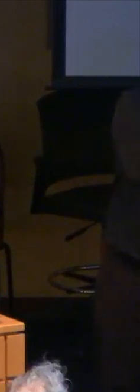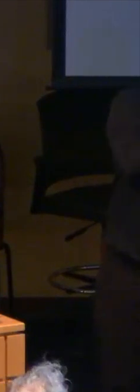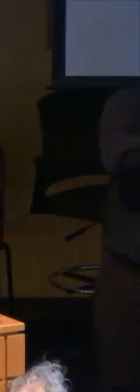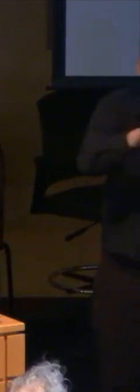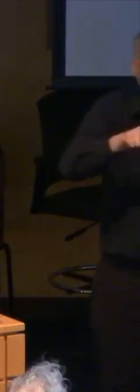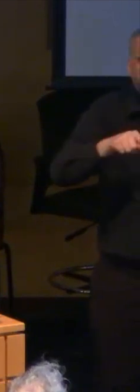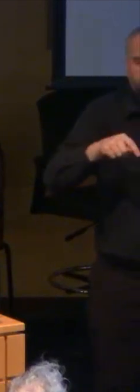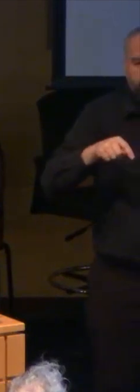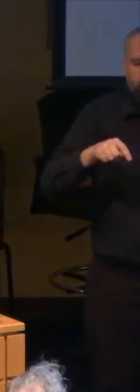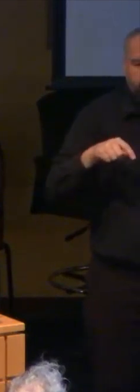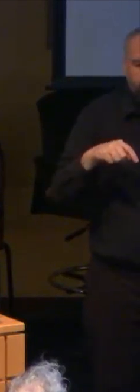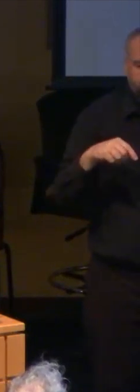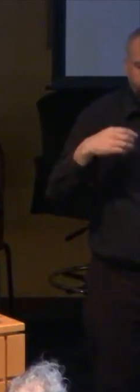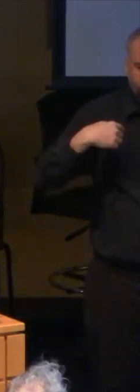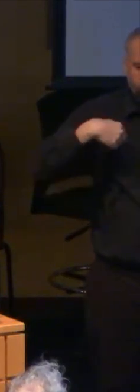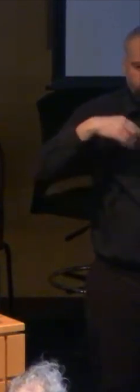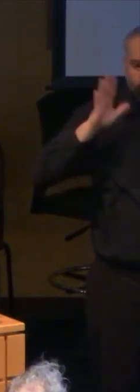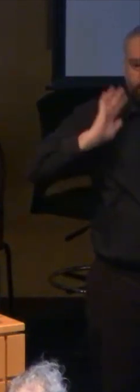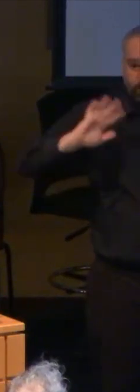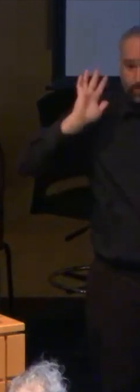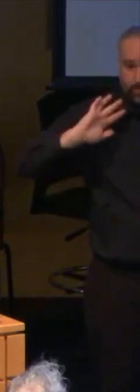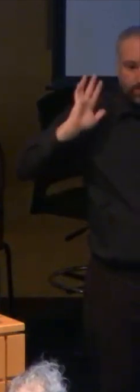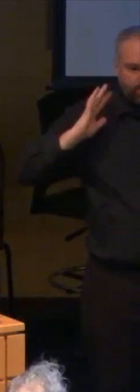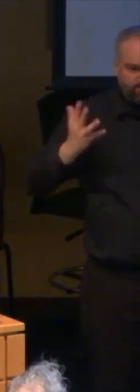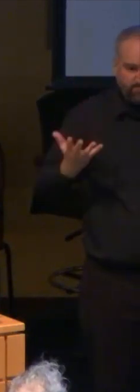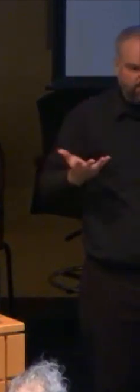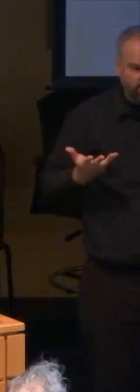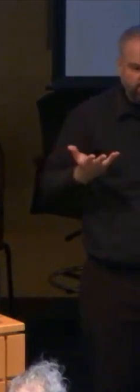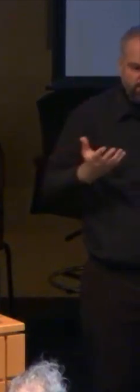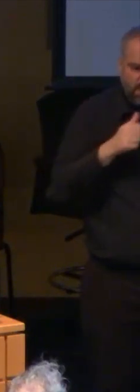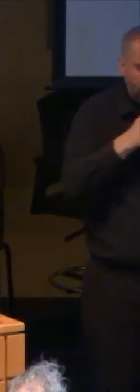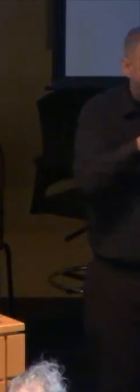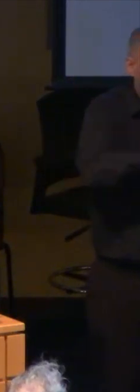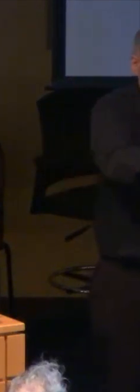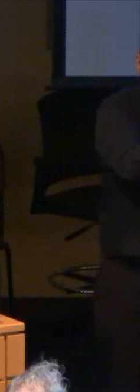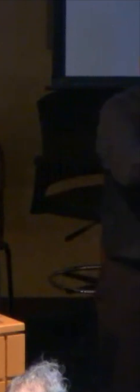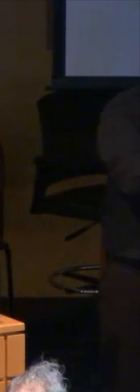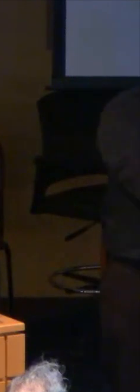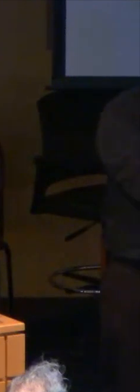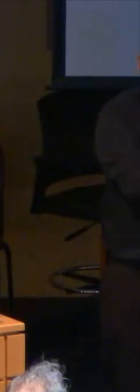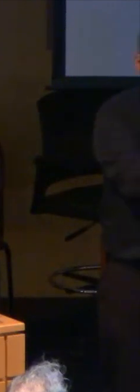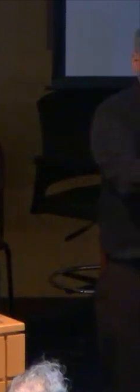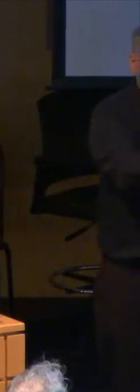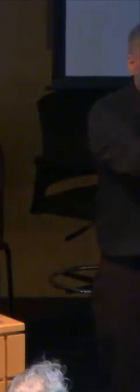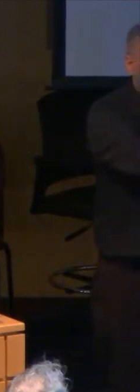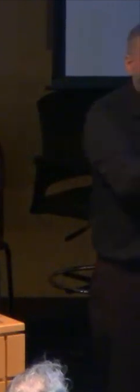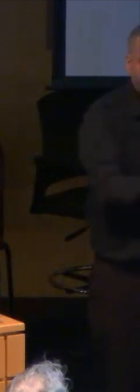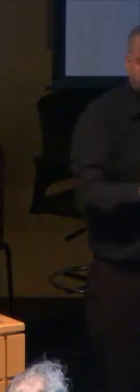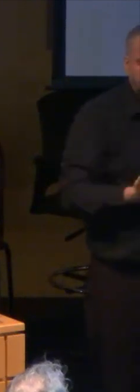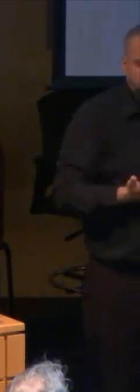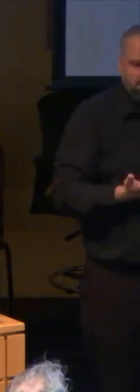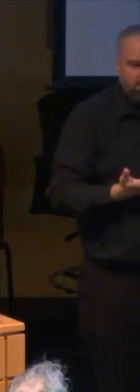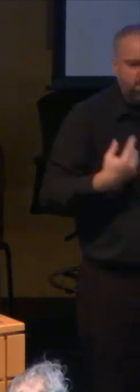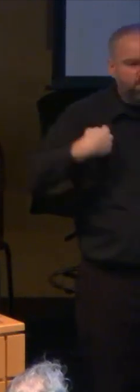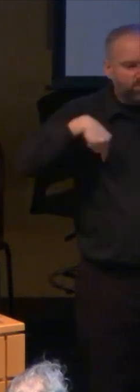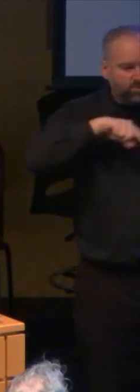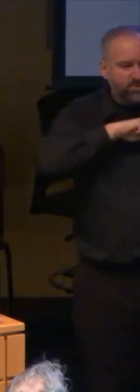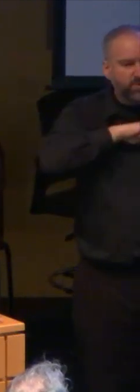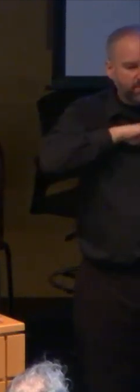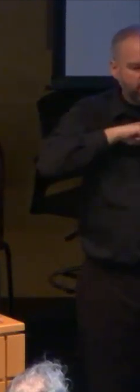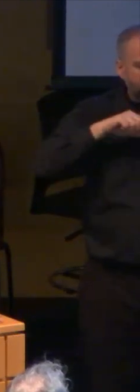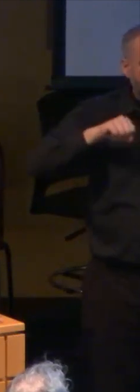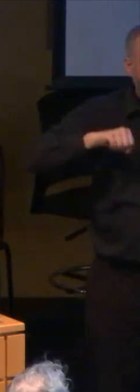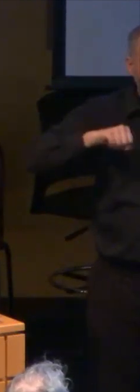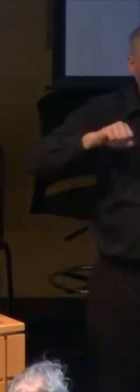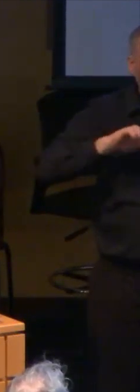had limited interaction, perhaps not quite knowing where to interact.